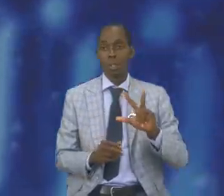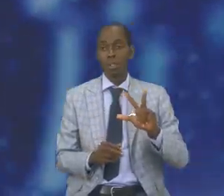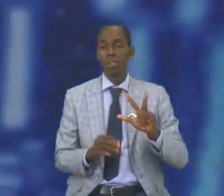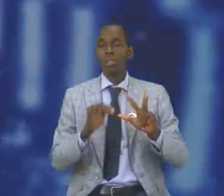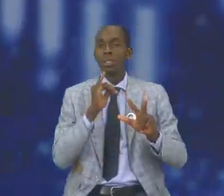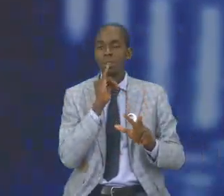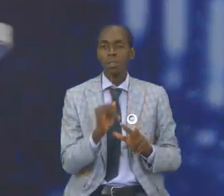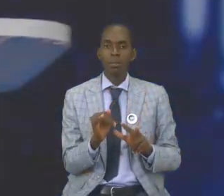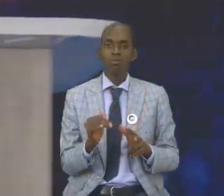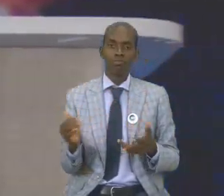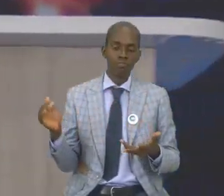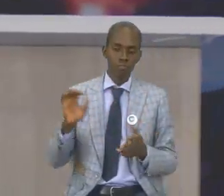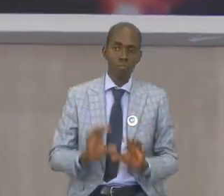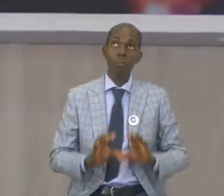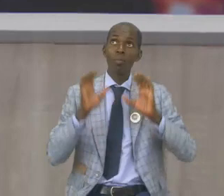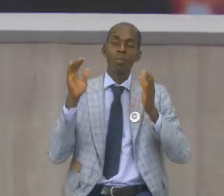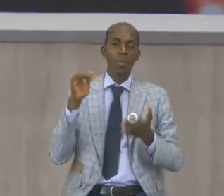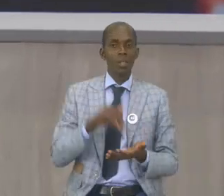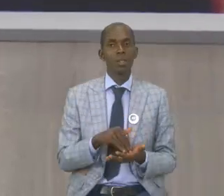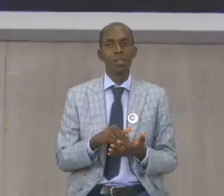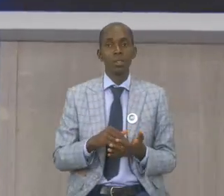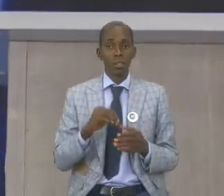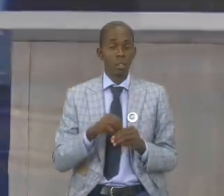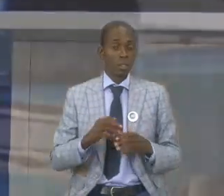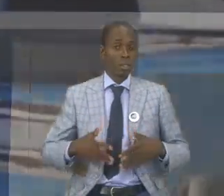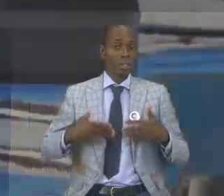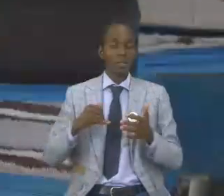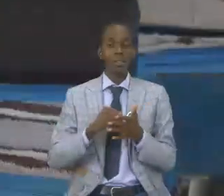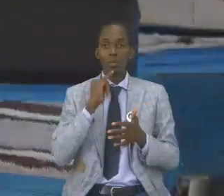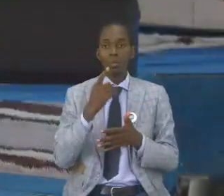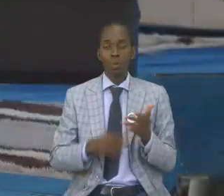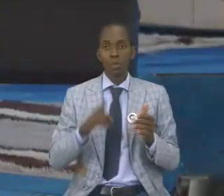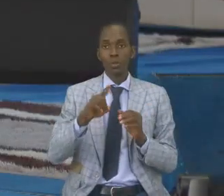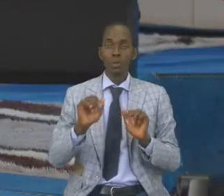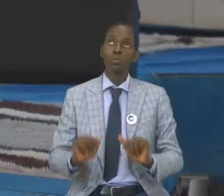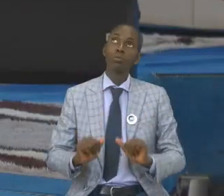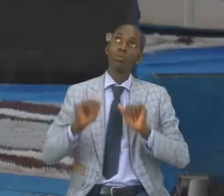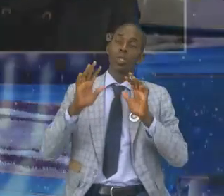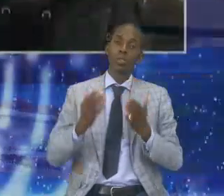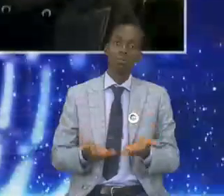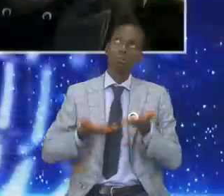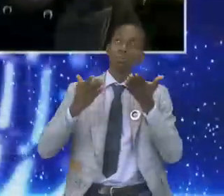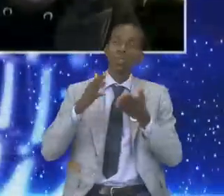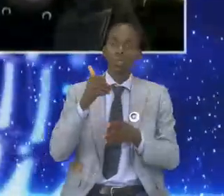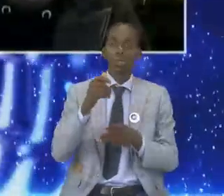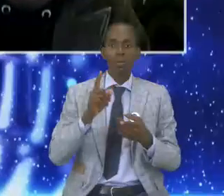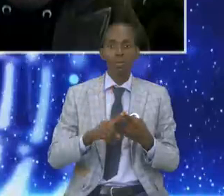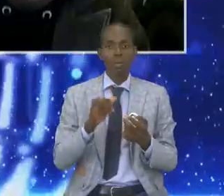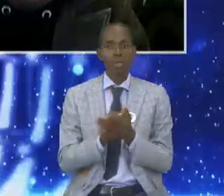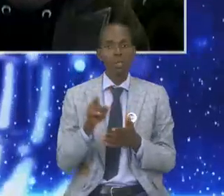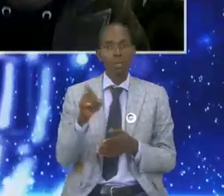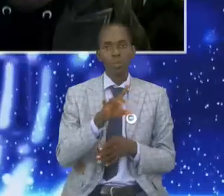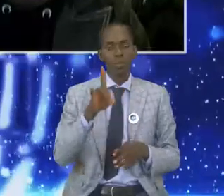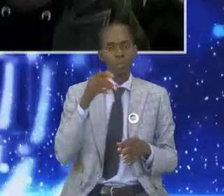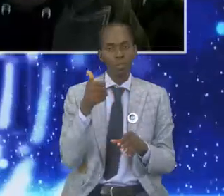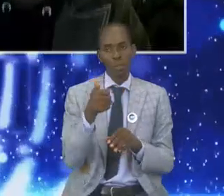in life, it's only what you commit yourself to that you excel in. It's only